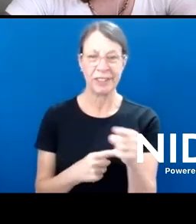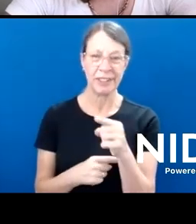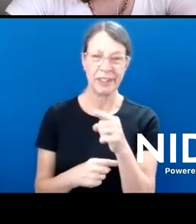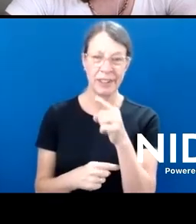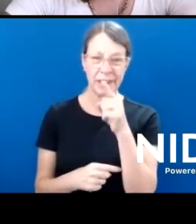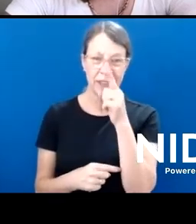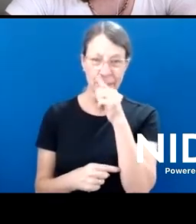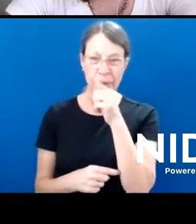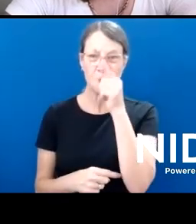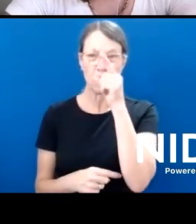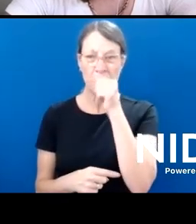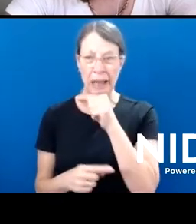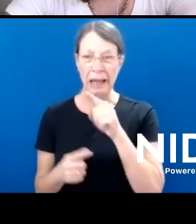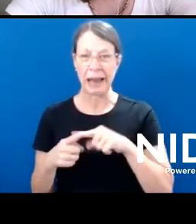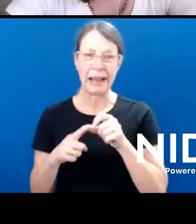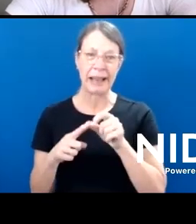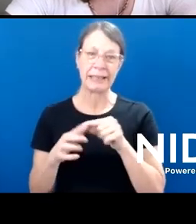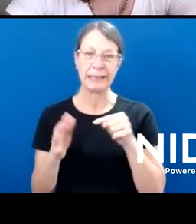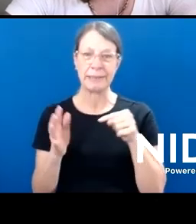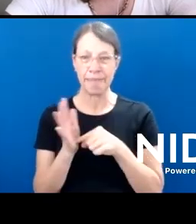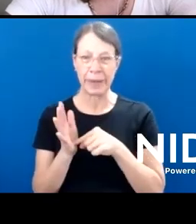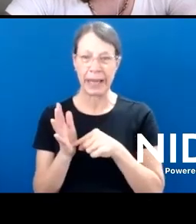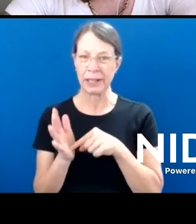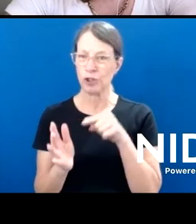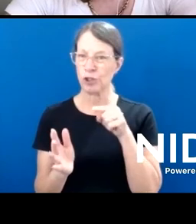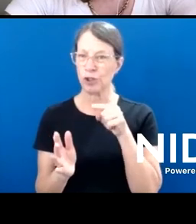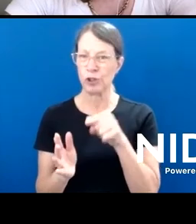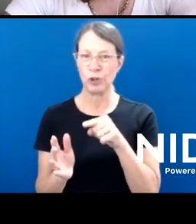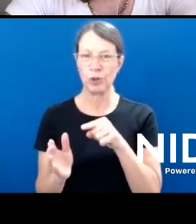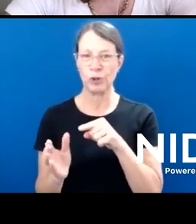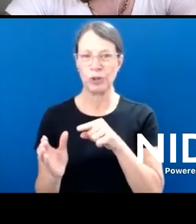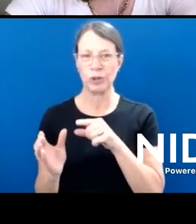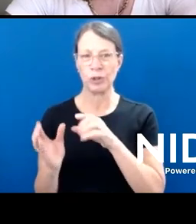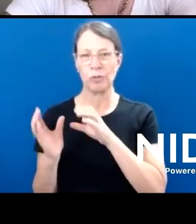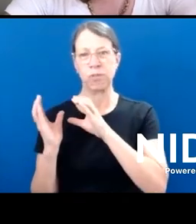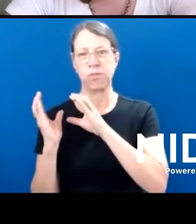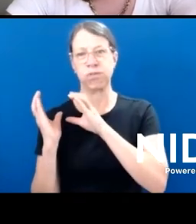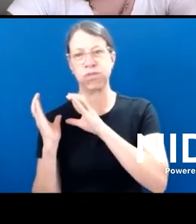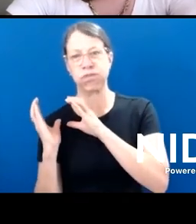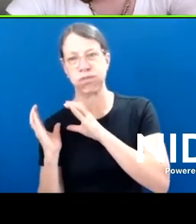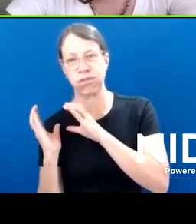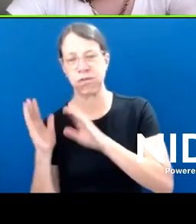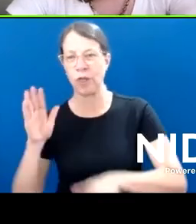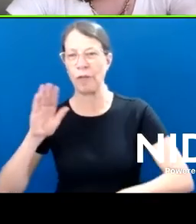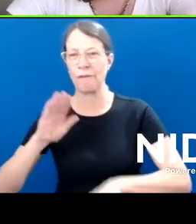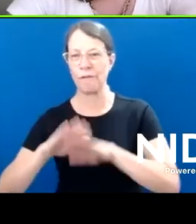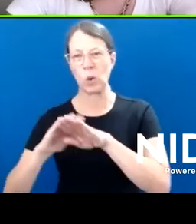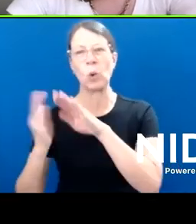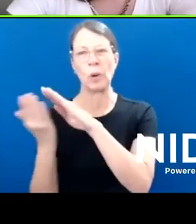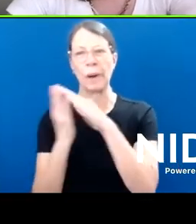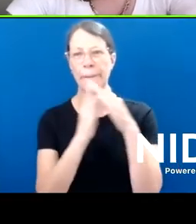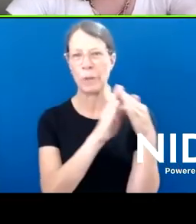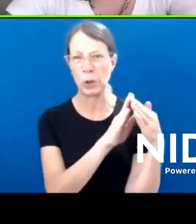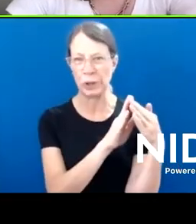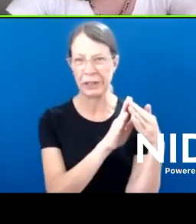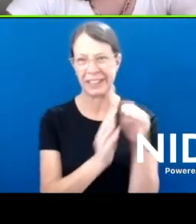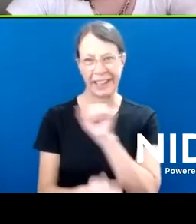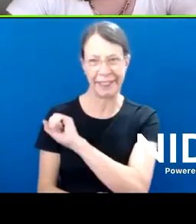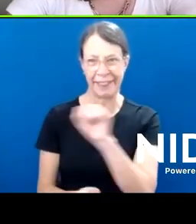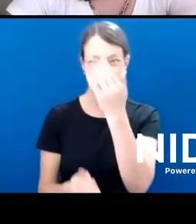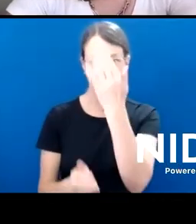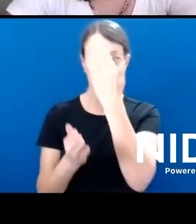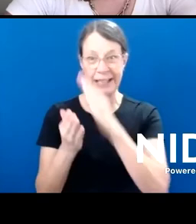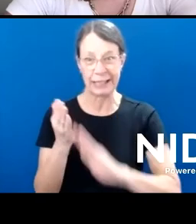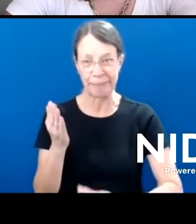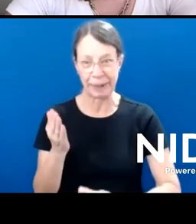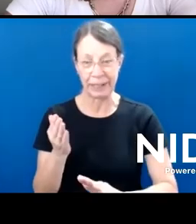to carry the experience of a whole community. For sure. And if you are ever asked to